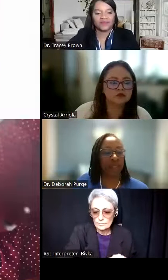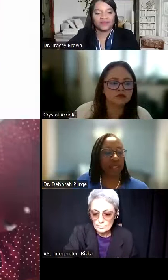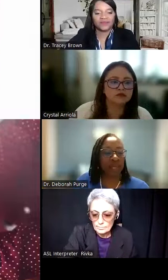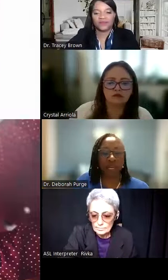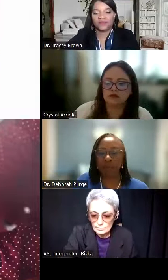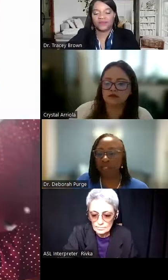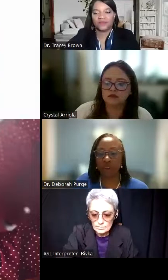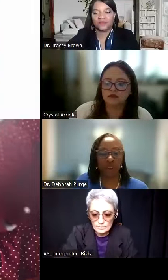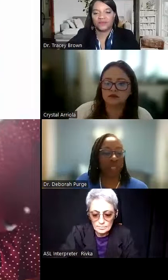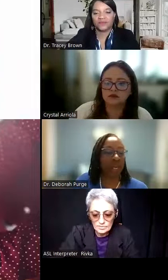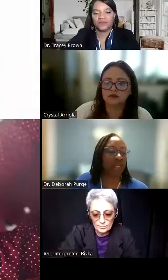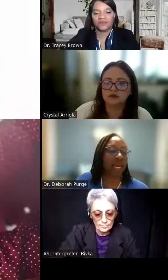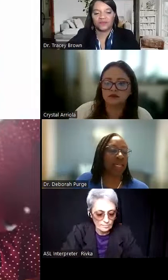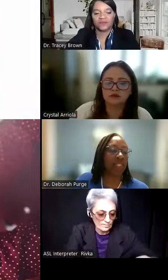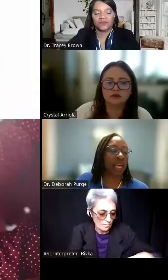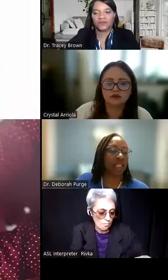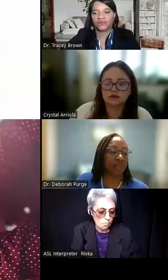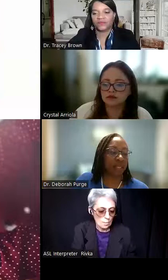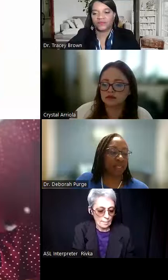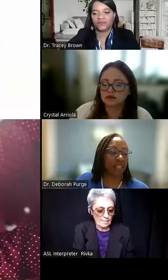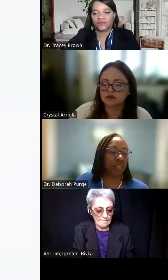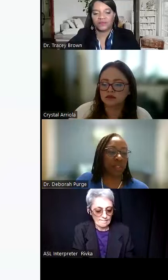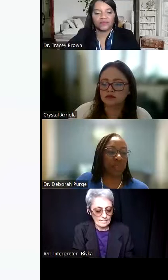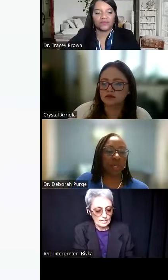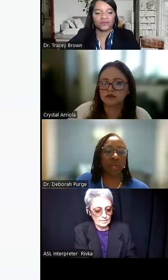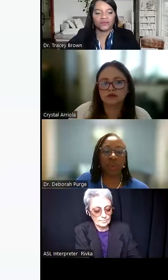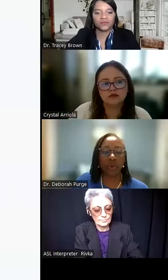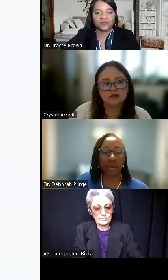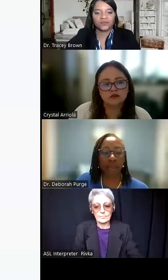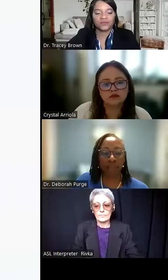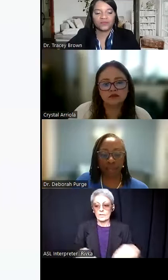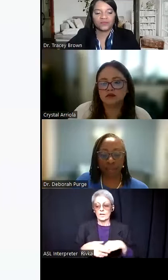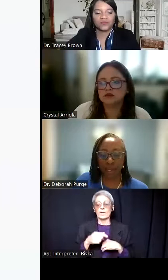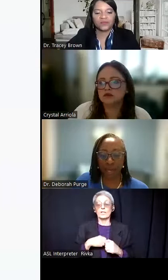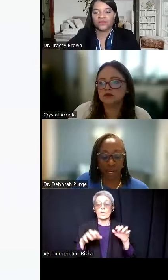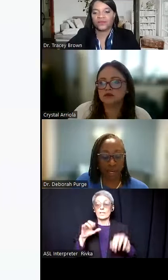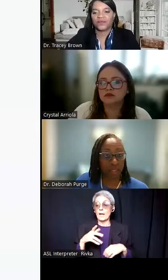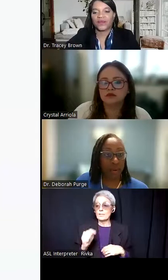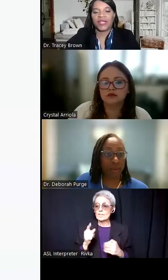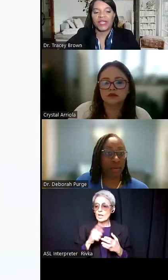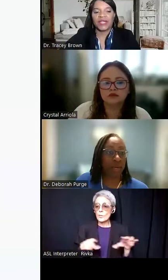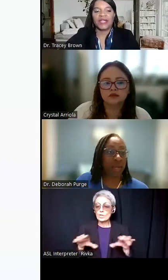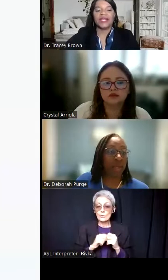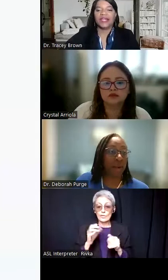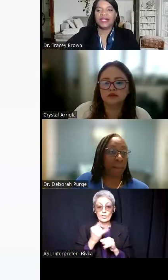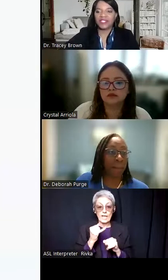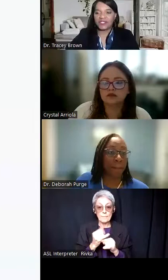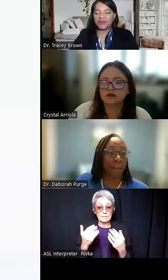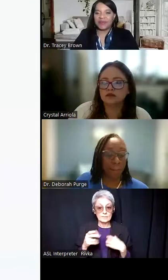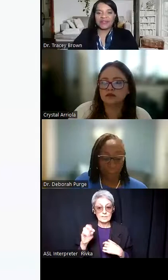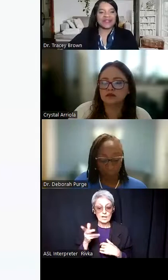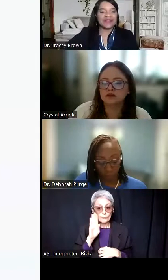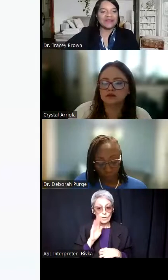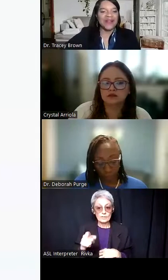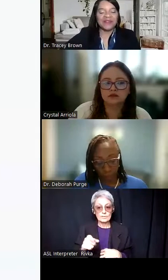could be doing something different. So you could tell us in the chat some of the things that you're doing with your campus. Dr. Brown? Yeah. And just